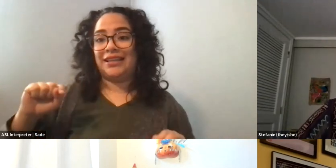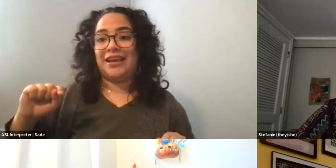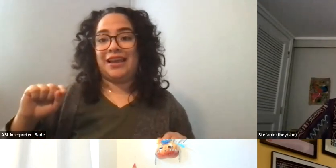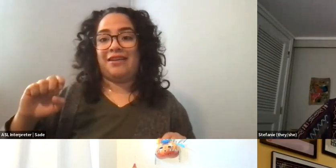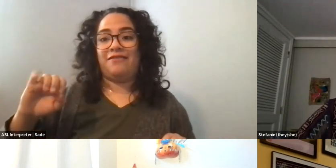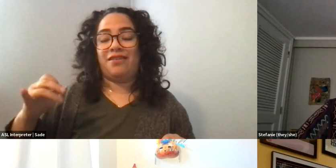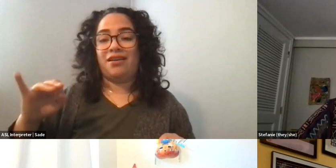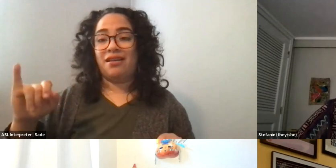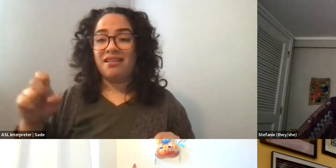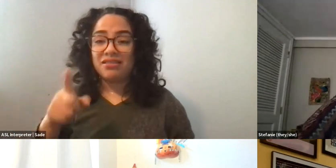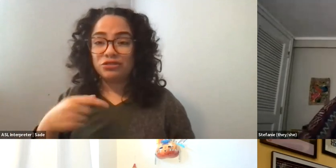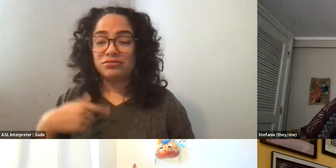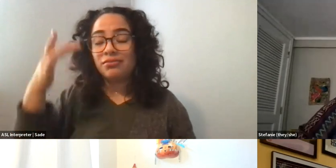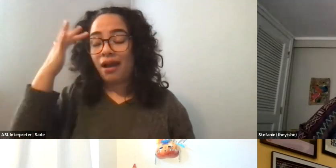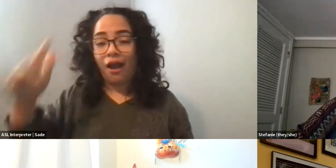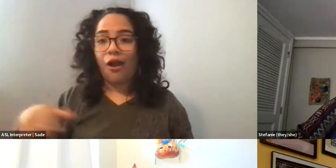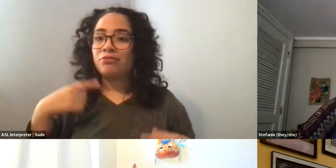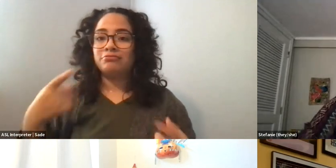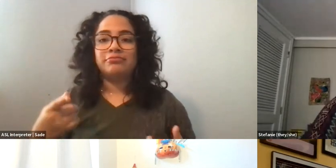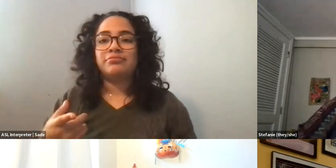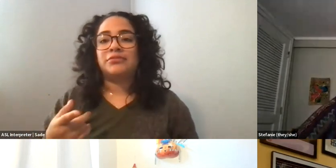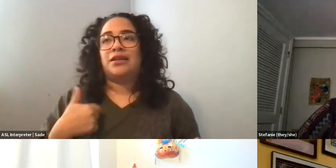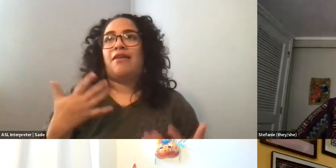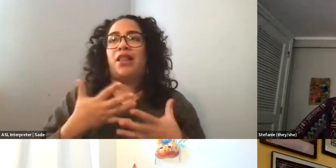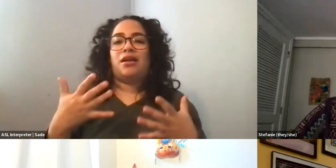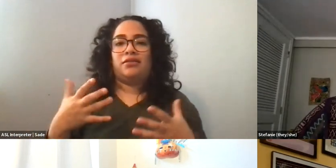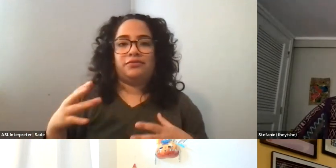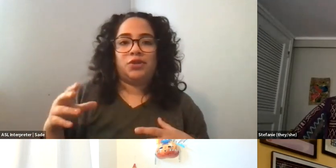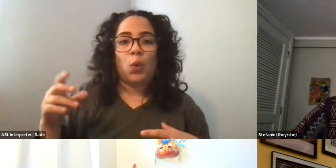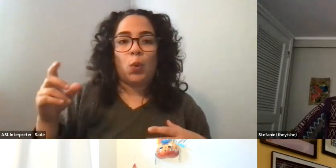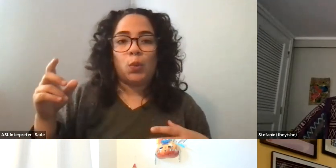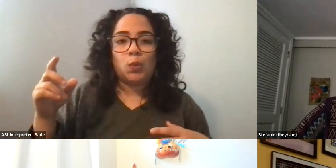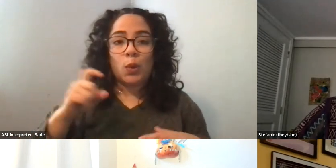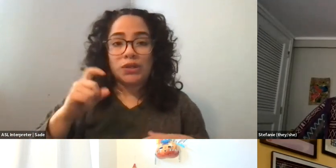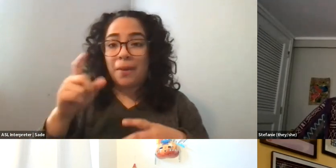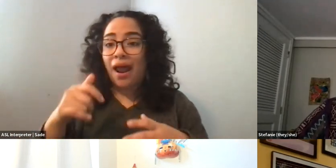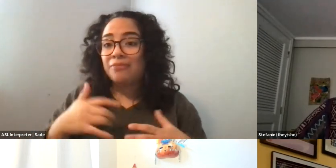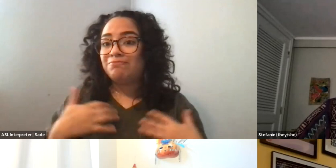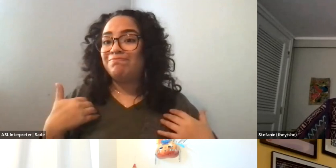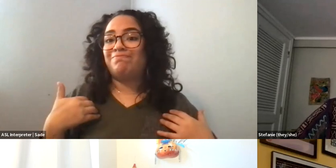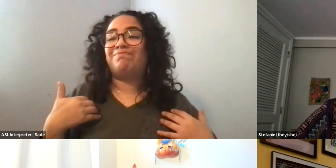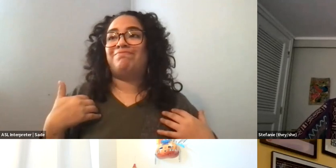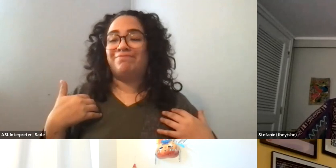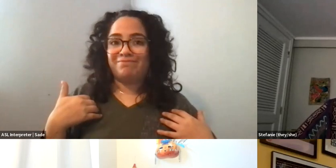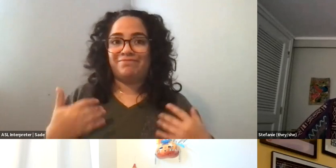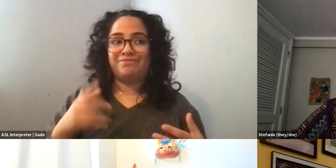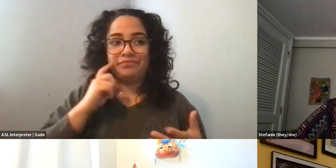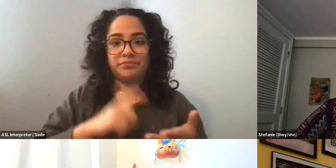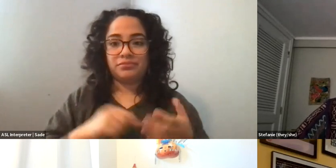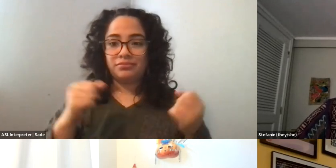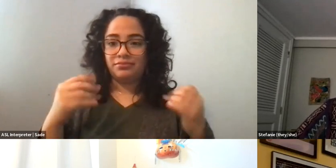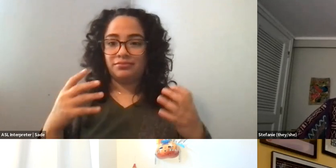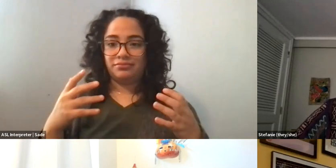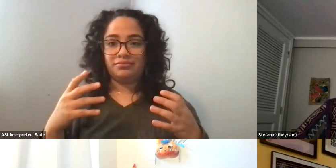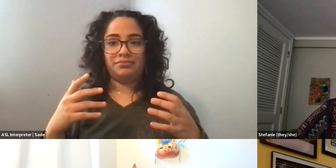and you know, I feel like in many ways, I look forward to the rest of this conversation, but like a lot of the ways that we, the